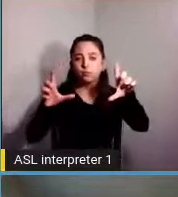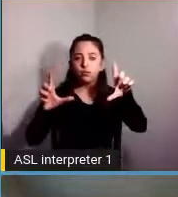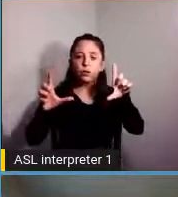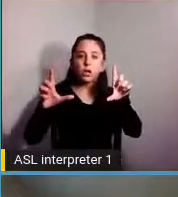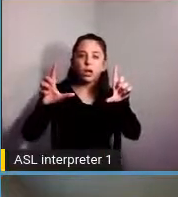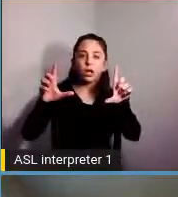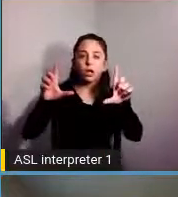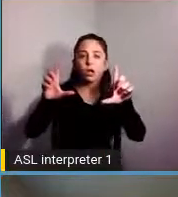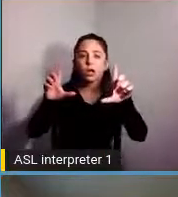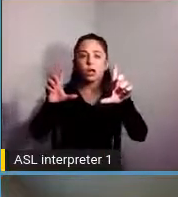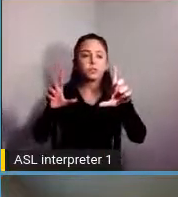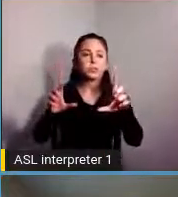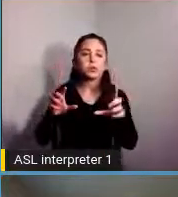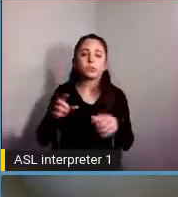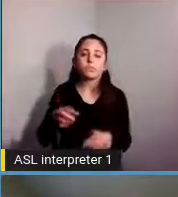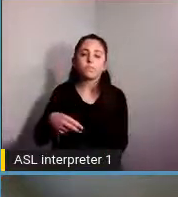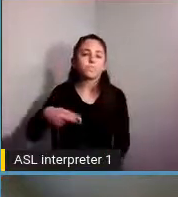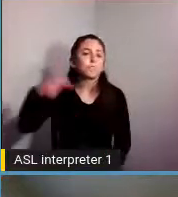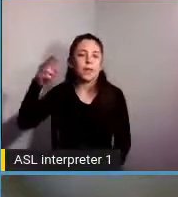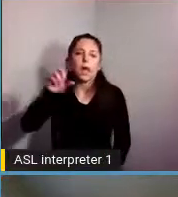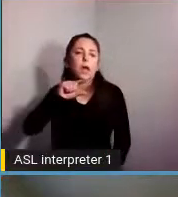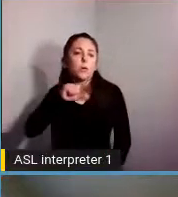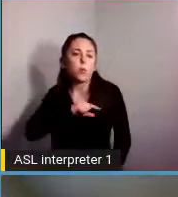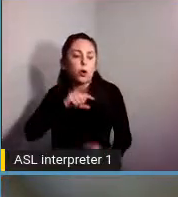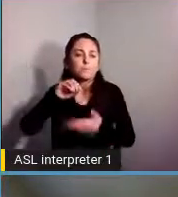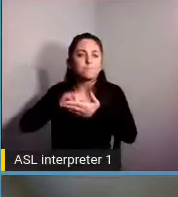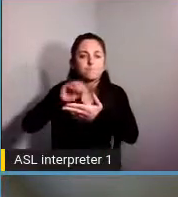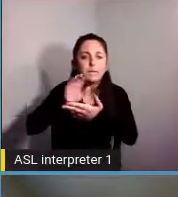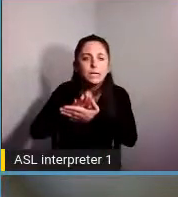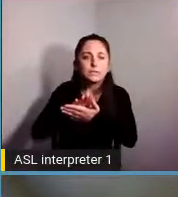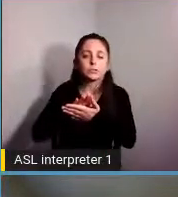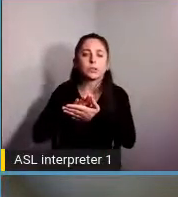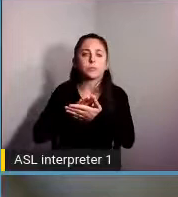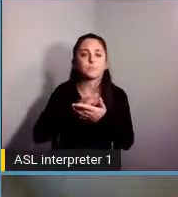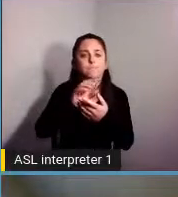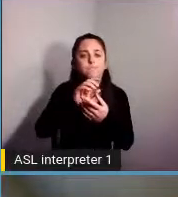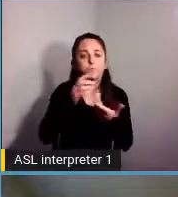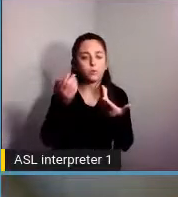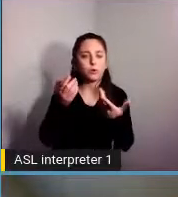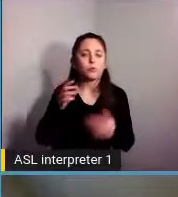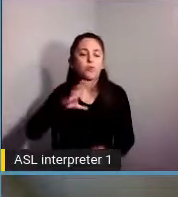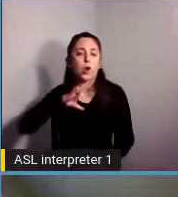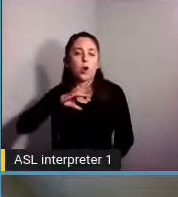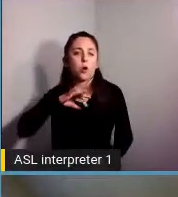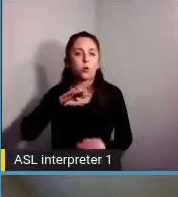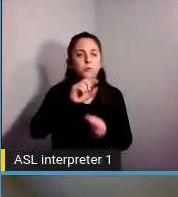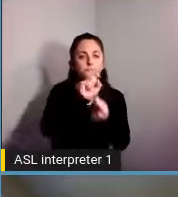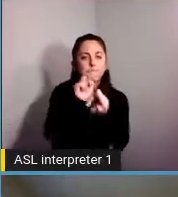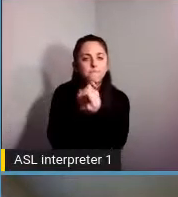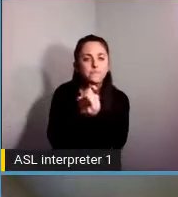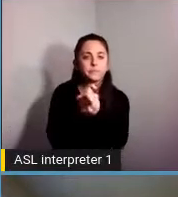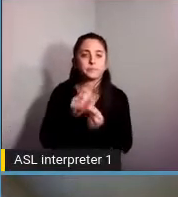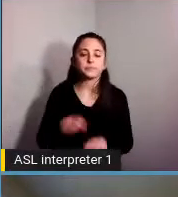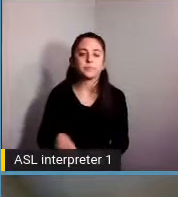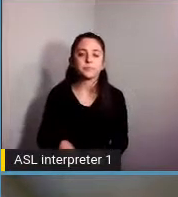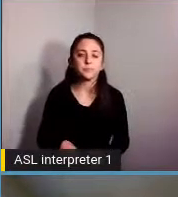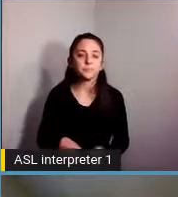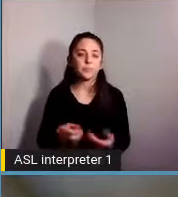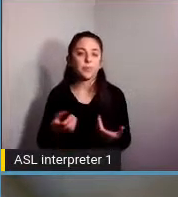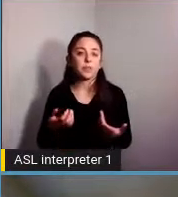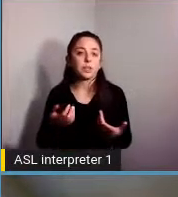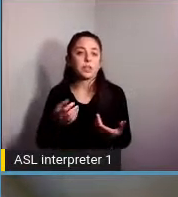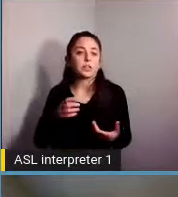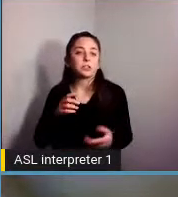how high resolution we were able to document this. And again, this is through the internet, so it's been dummied down. This is not the